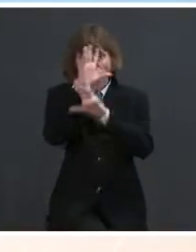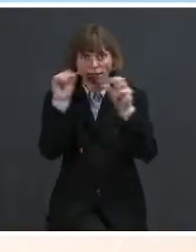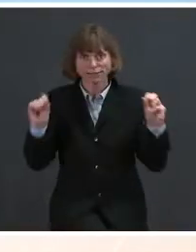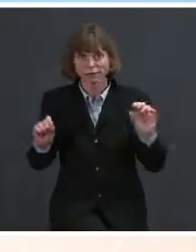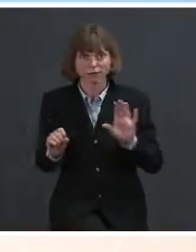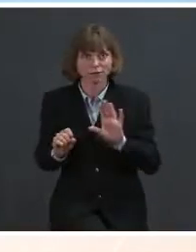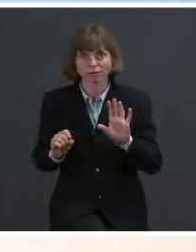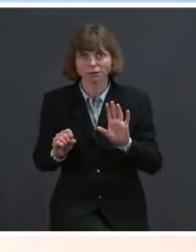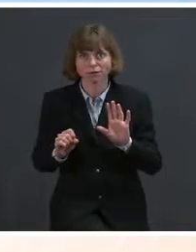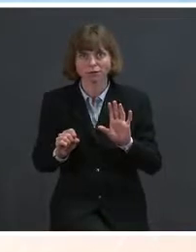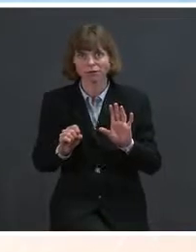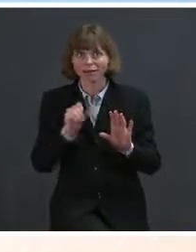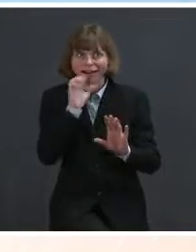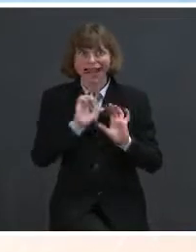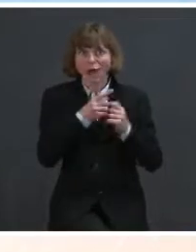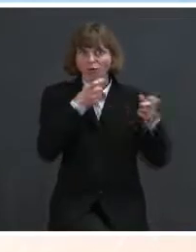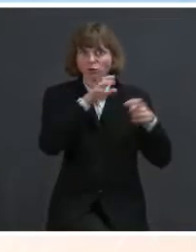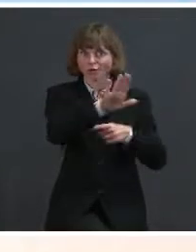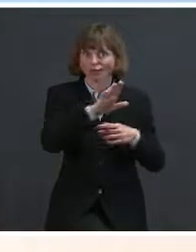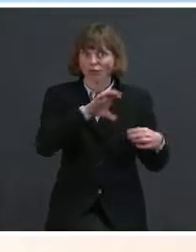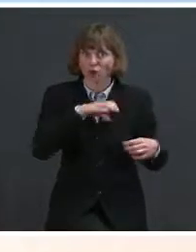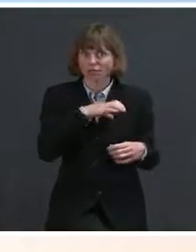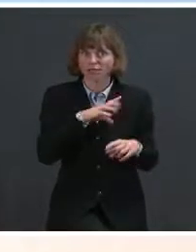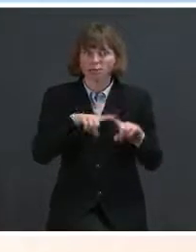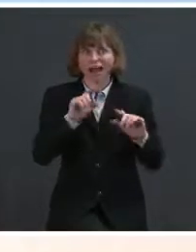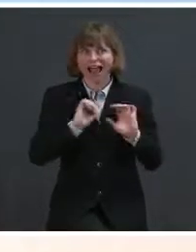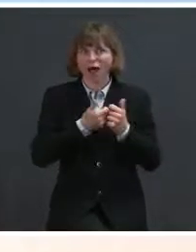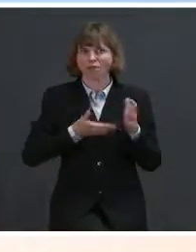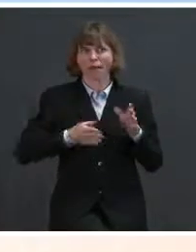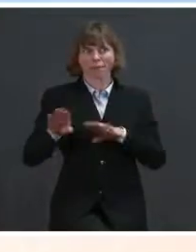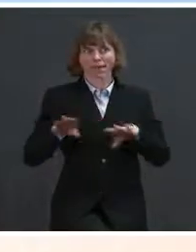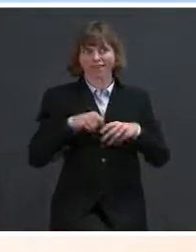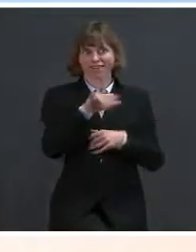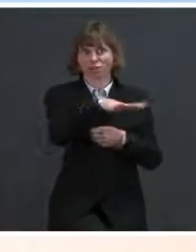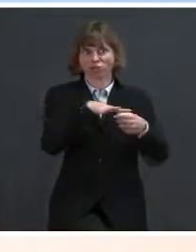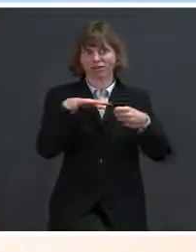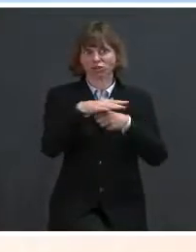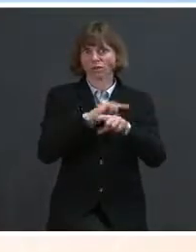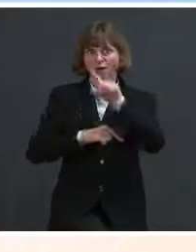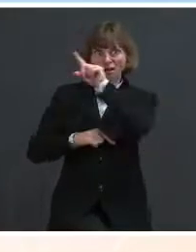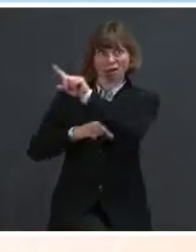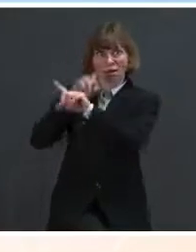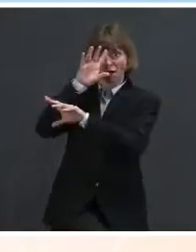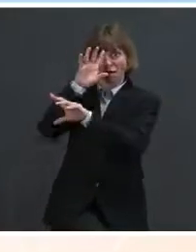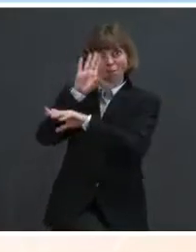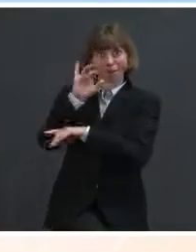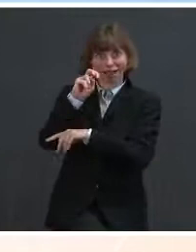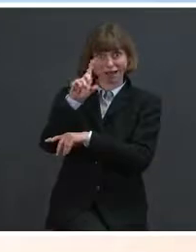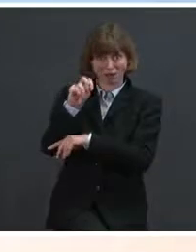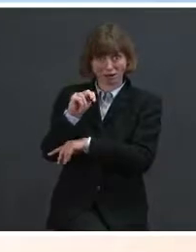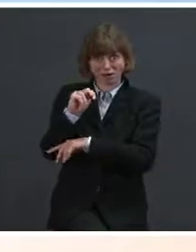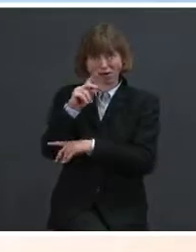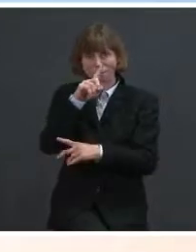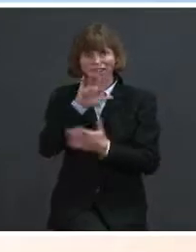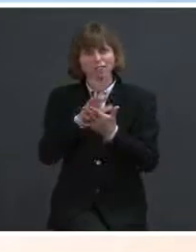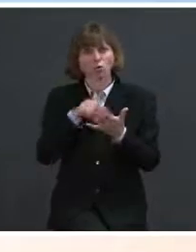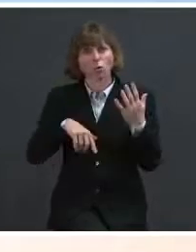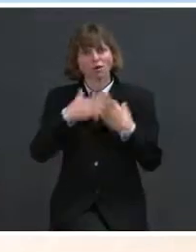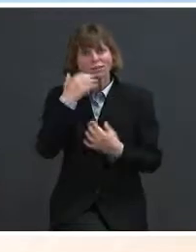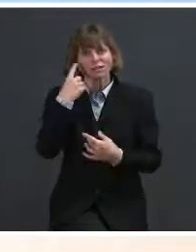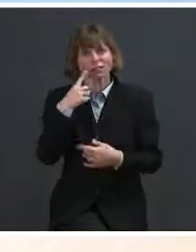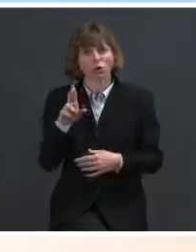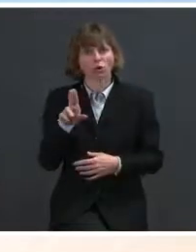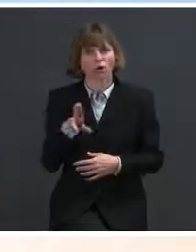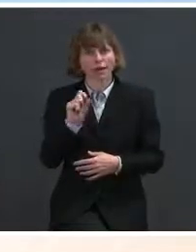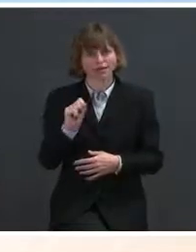region. But at the end of the day, his metric is what's going to advance American interests and values. And our near-term interest right